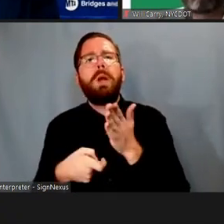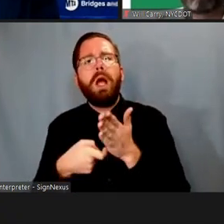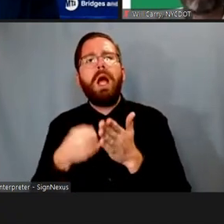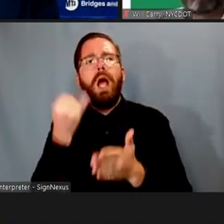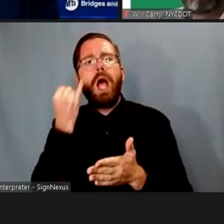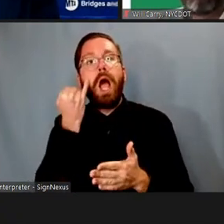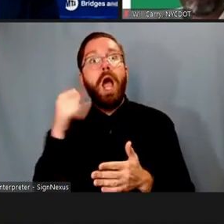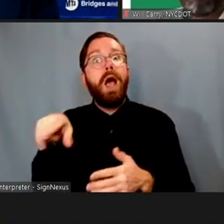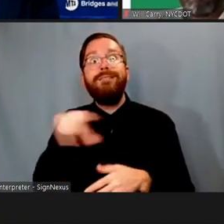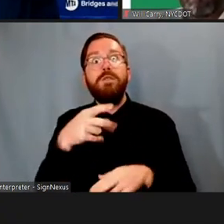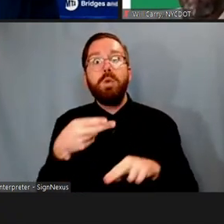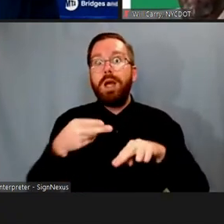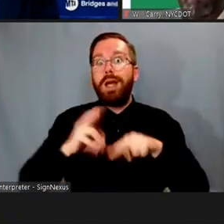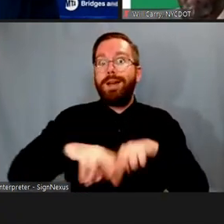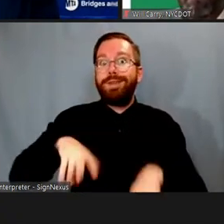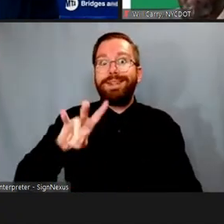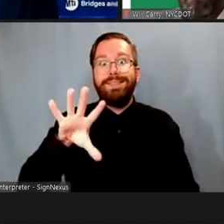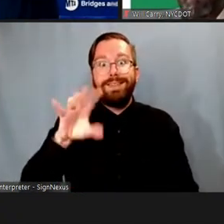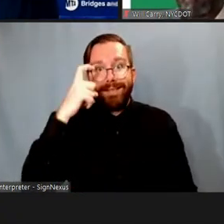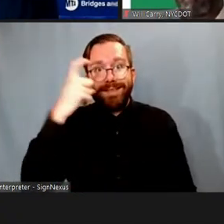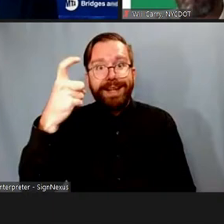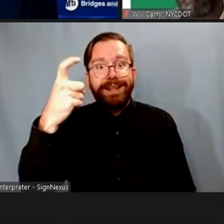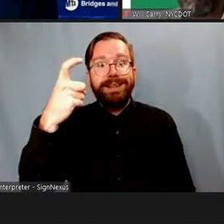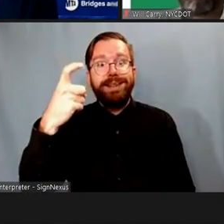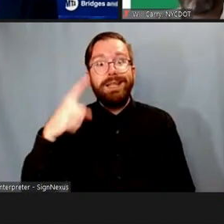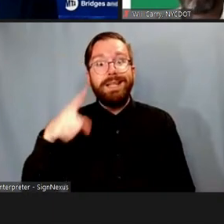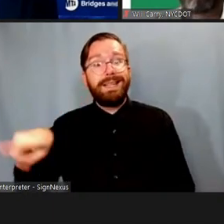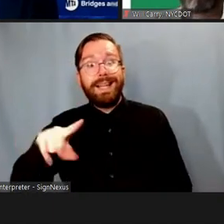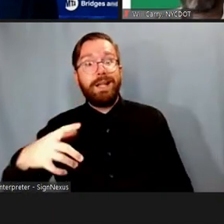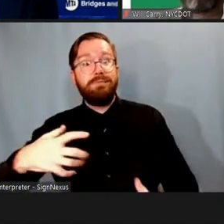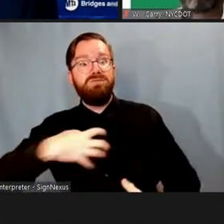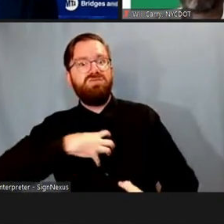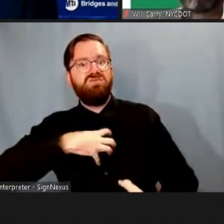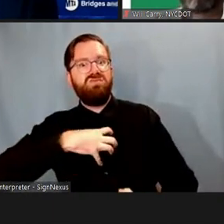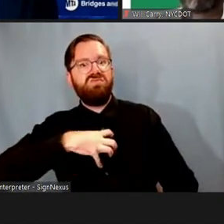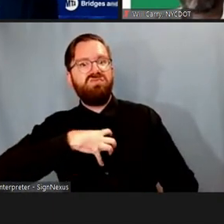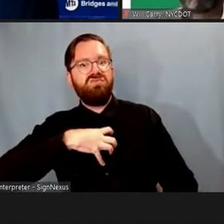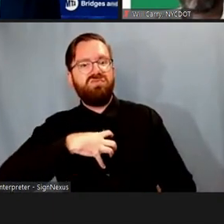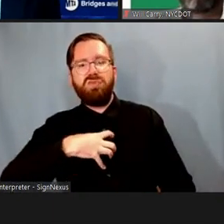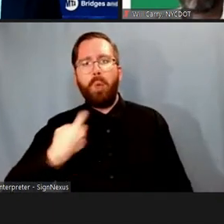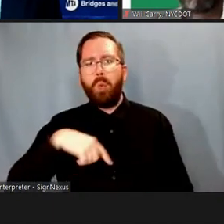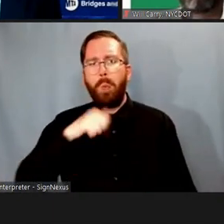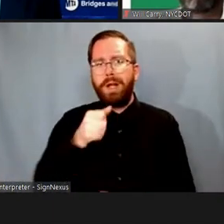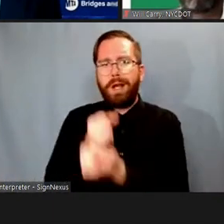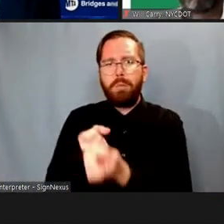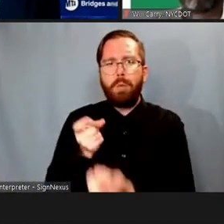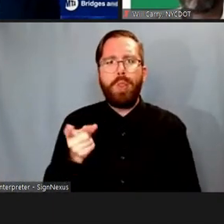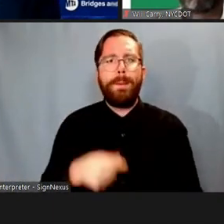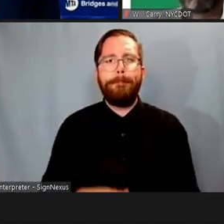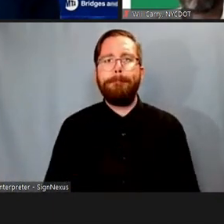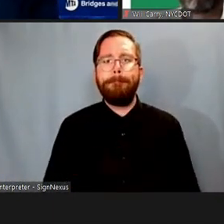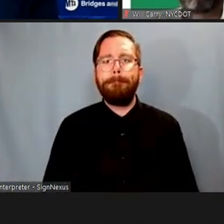cents on them and they start complaining and they want our support we won't support them